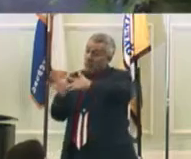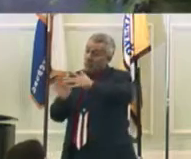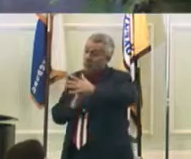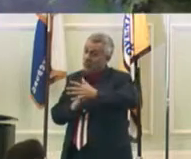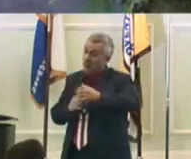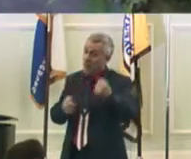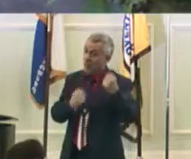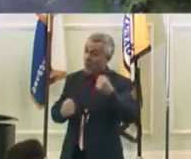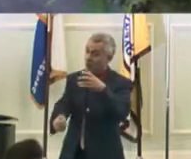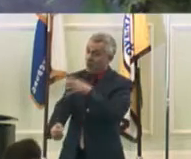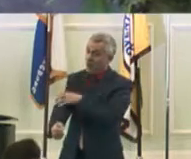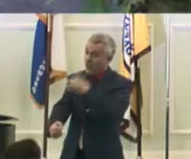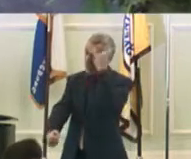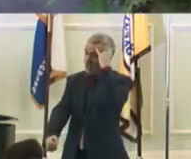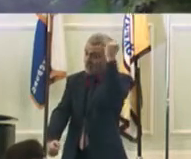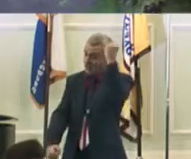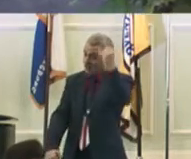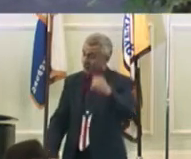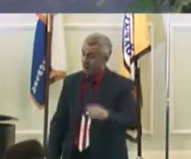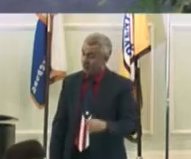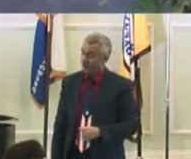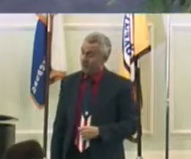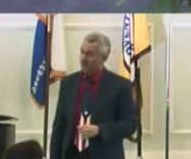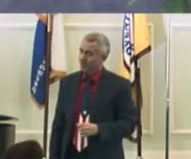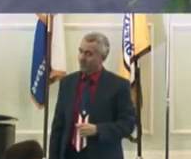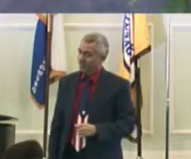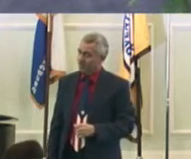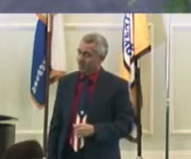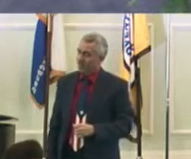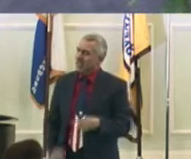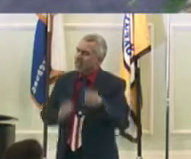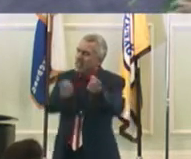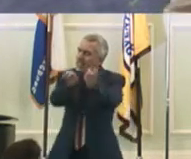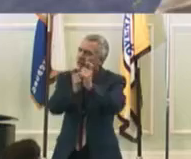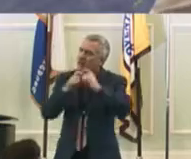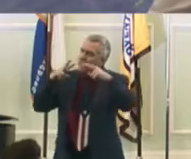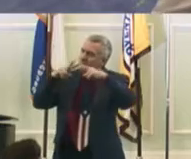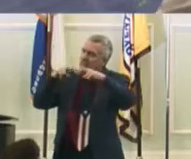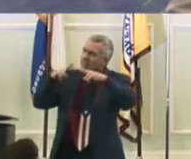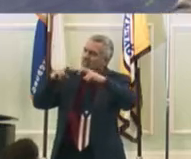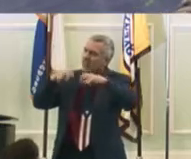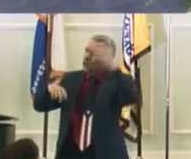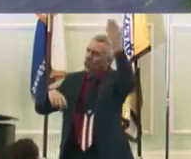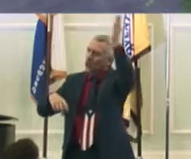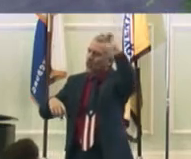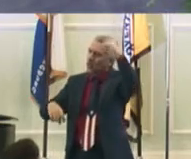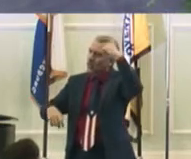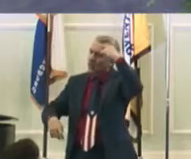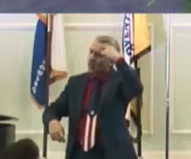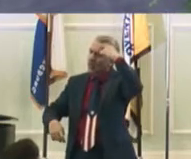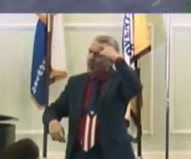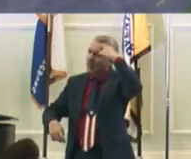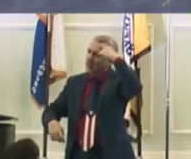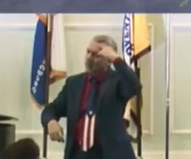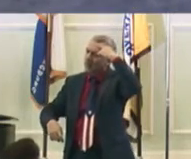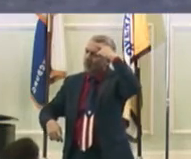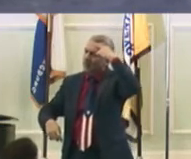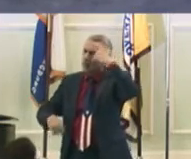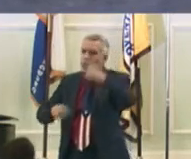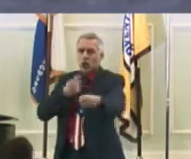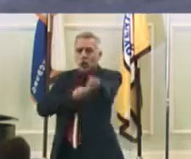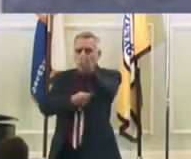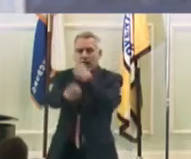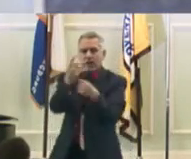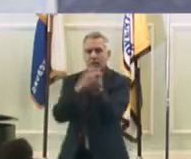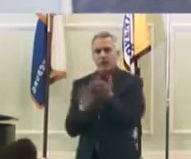idea. It says a lot because it gives us insight into his mind. When he says, took upon the form of a servant,